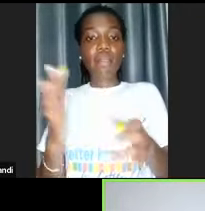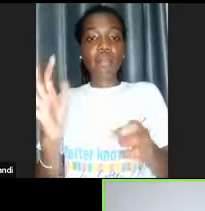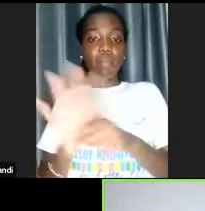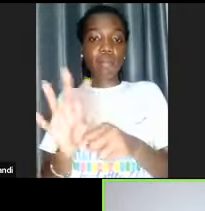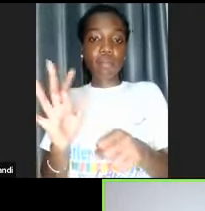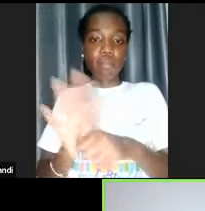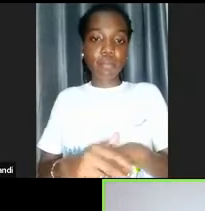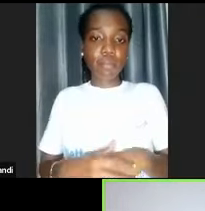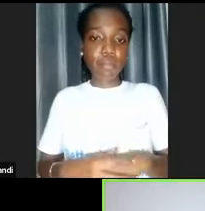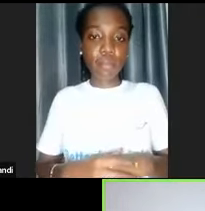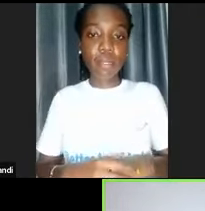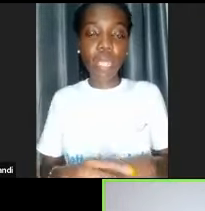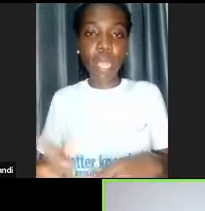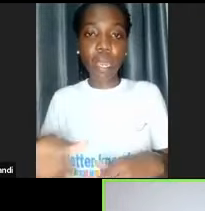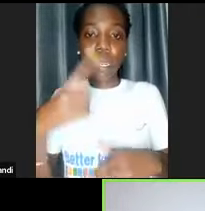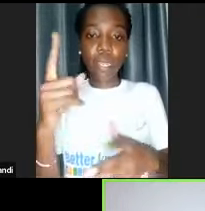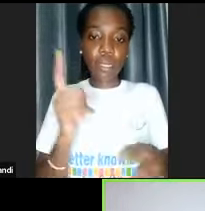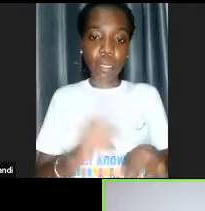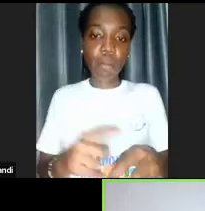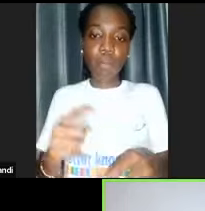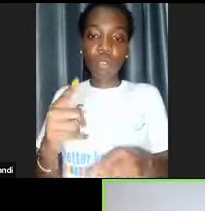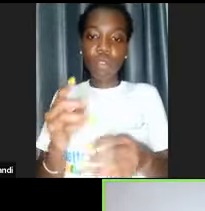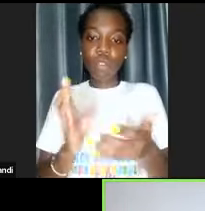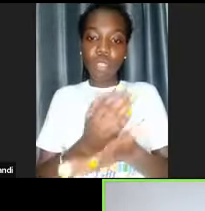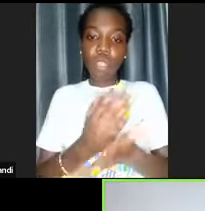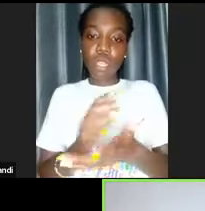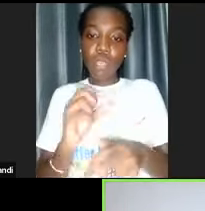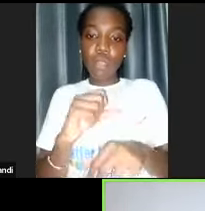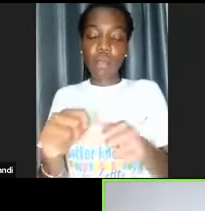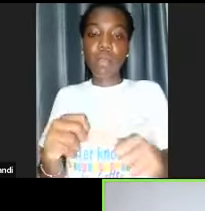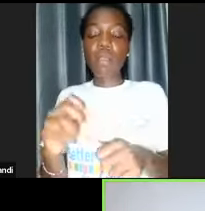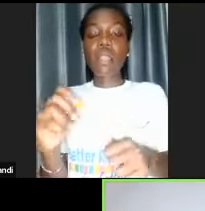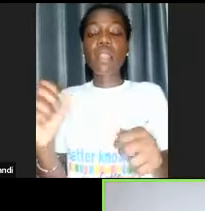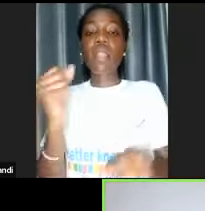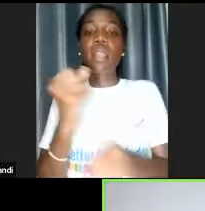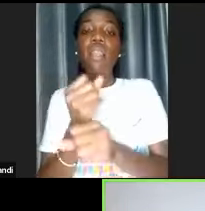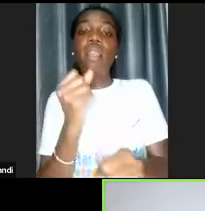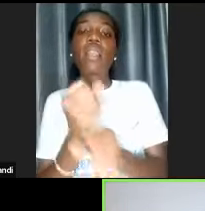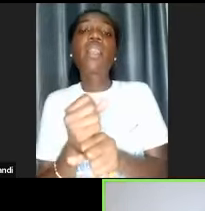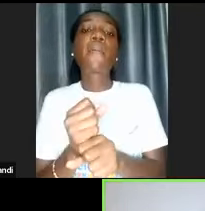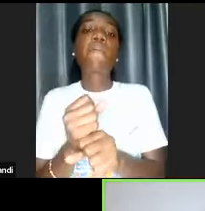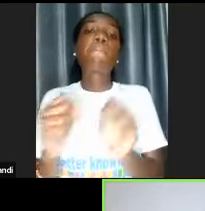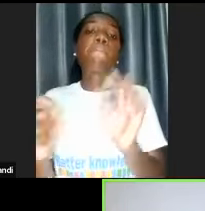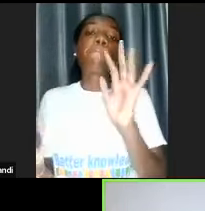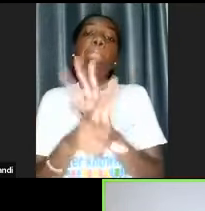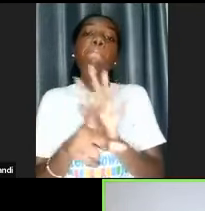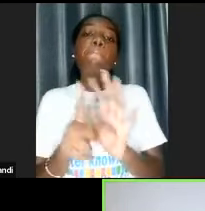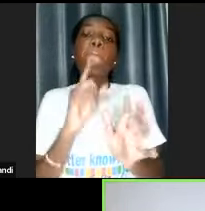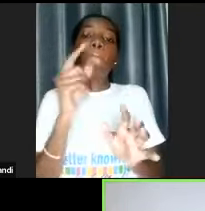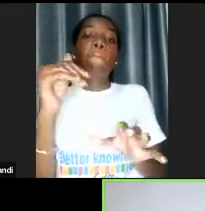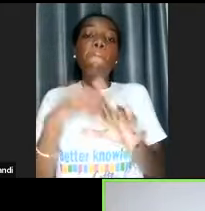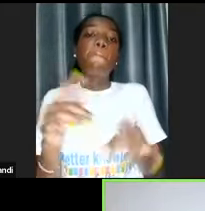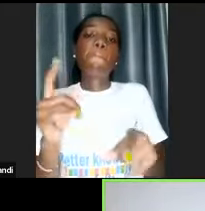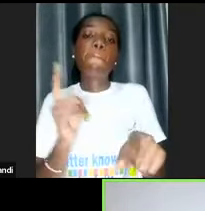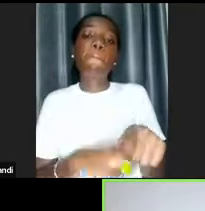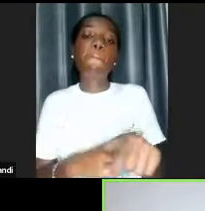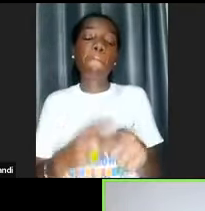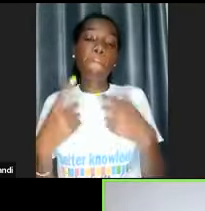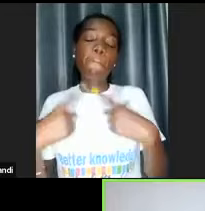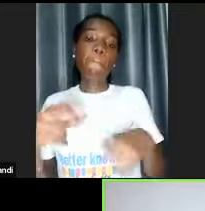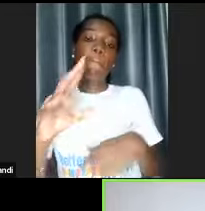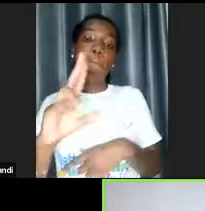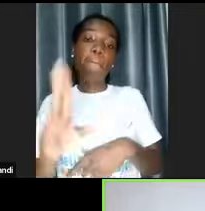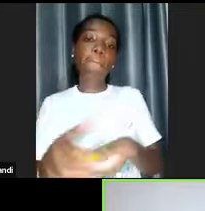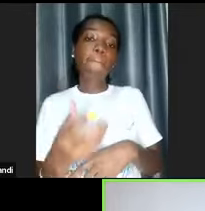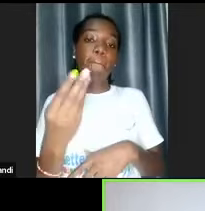share more about labor law, since I will be working on Friday and I would like more information when time allows. If you pay for it, it's 2,000 shillings. We can share with you